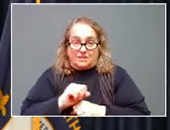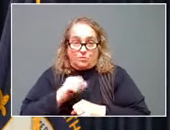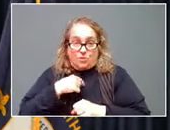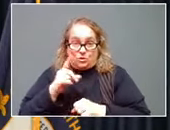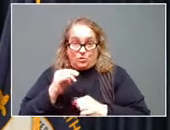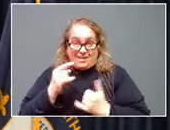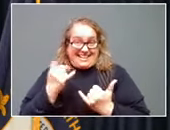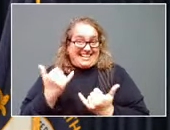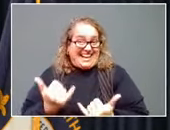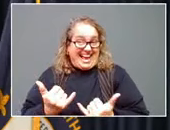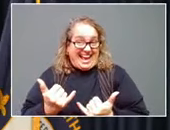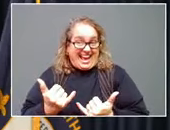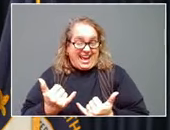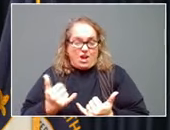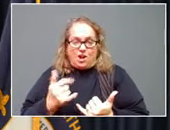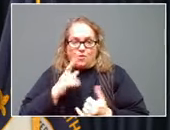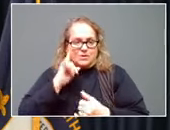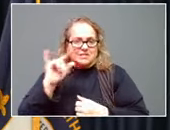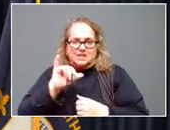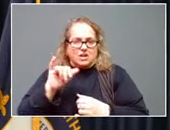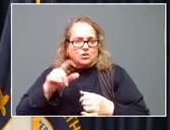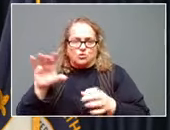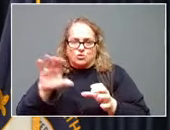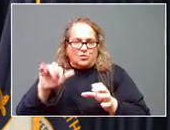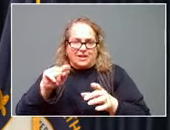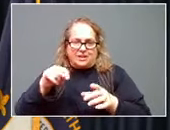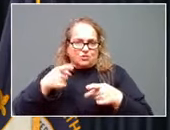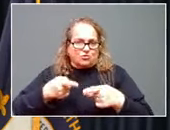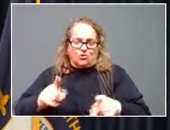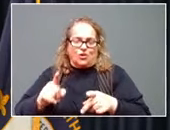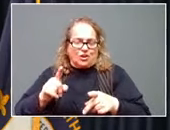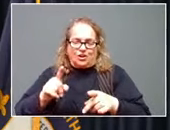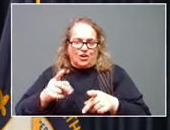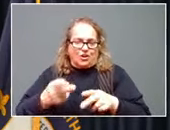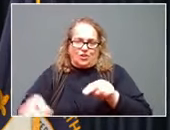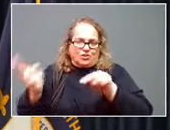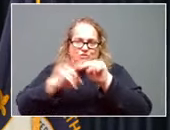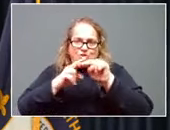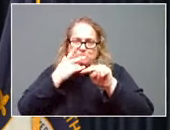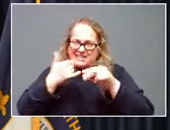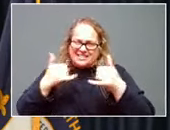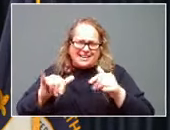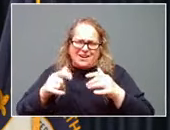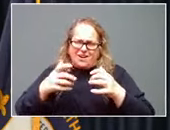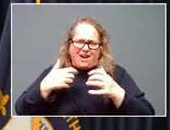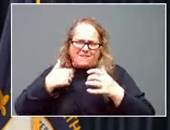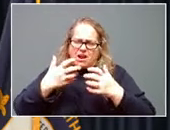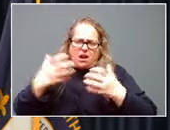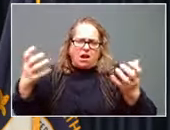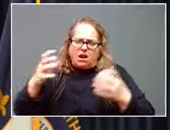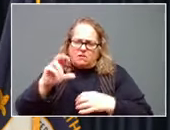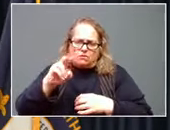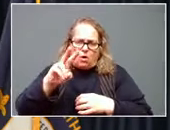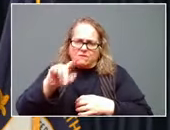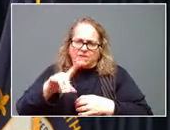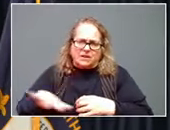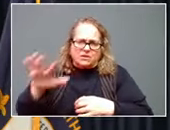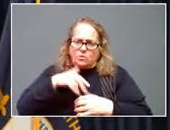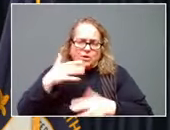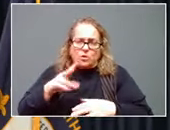like doing it in the surge, because there's still that amount of COVID. And we don't want to see, our educators, our